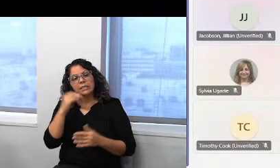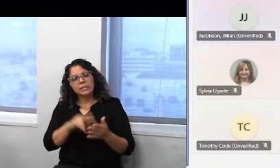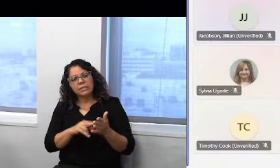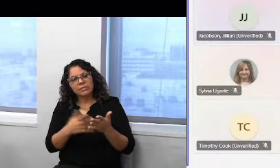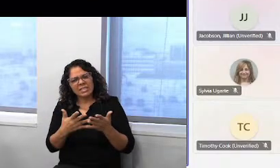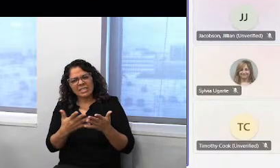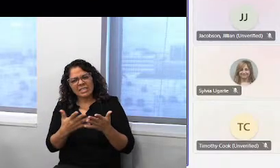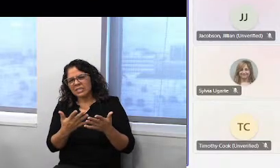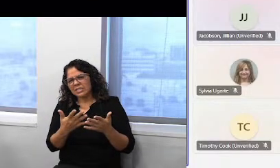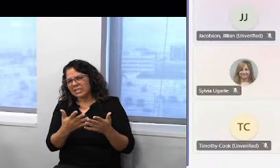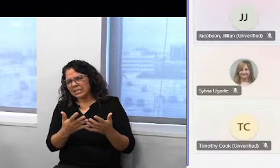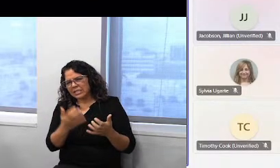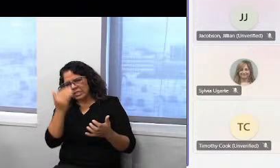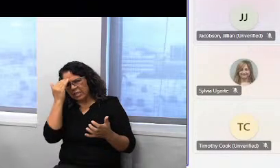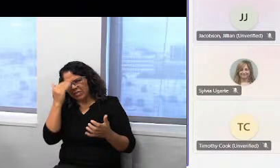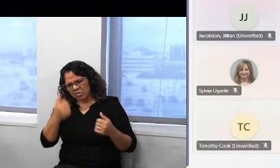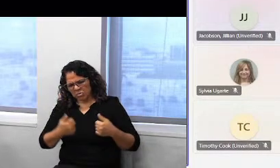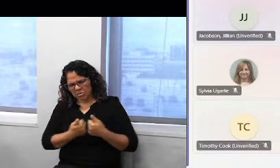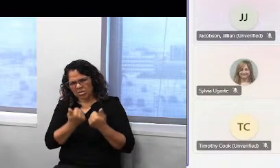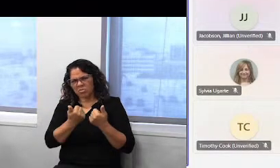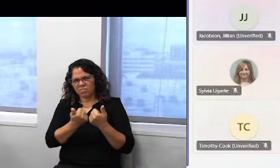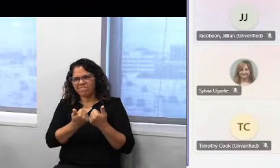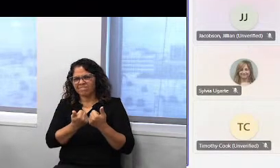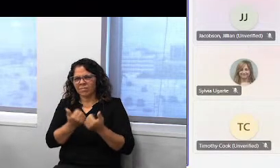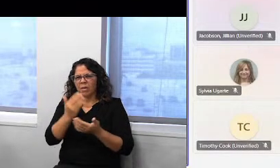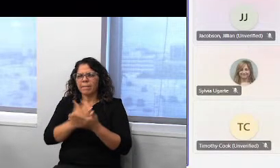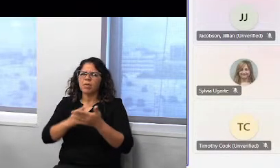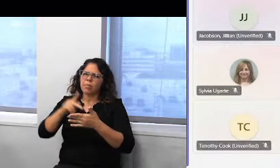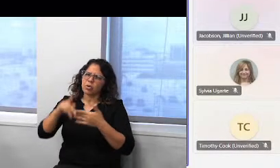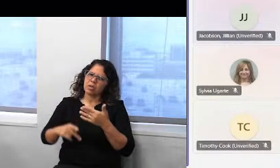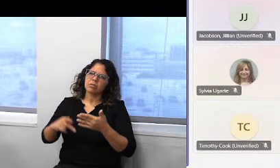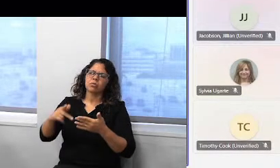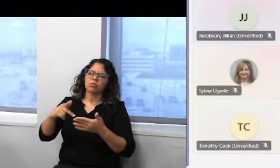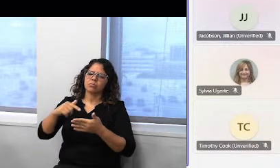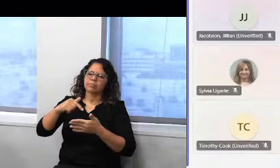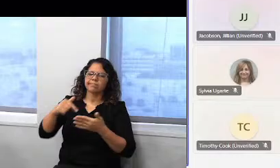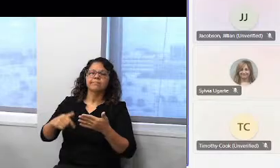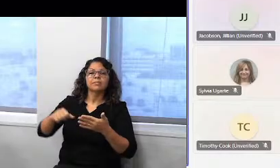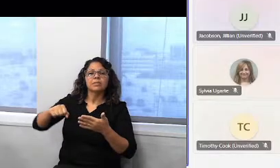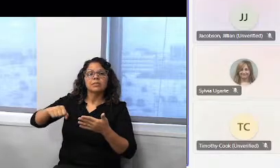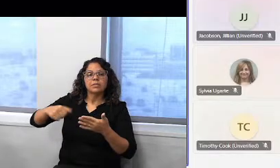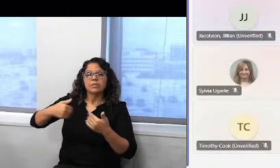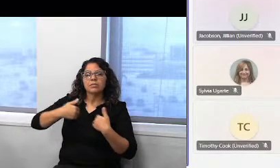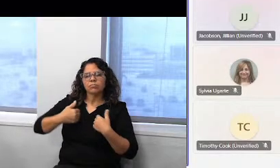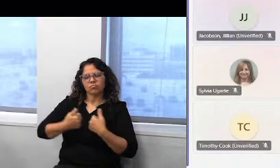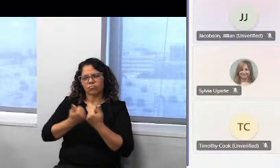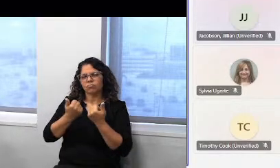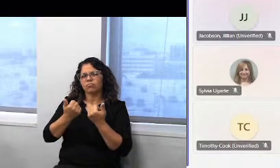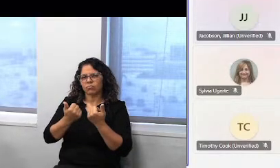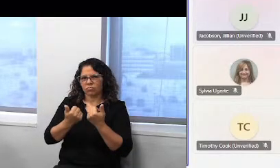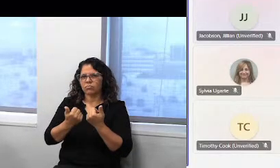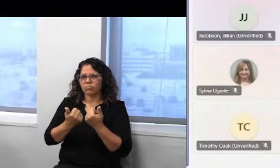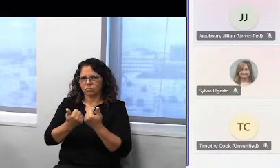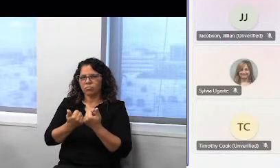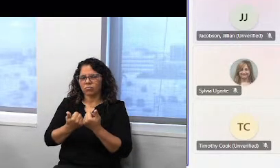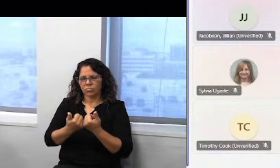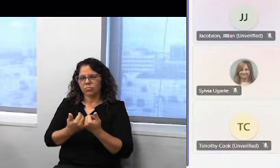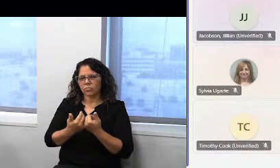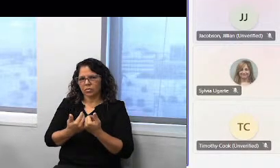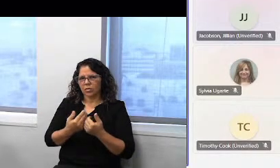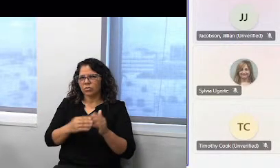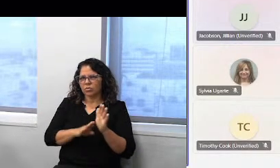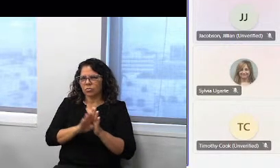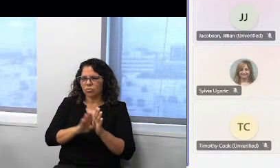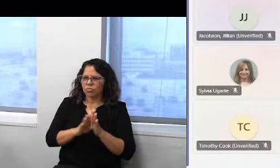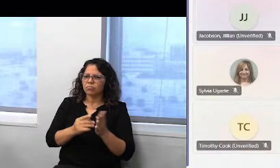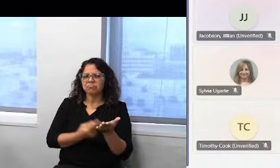you're, yeah, there are a few projects that do have some challenges that we're working with the developers to find solutions to ensure they can meet the timelines that